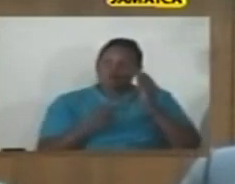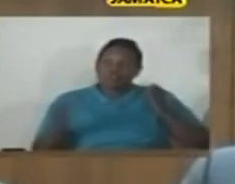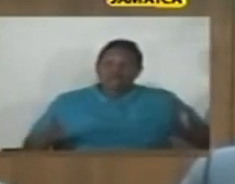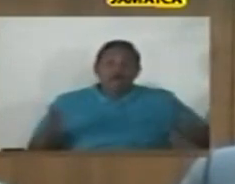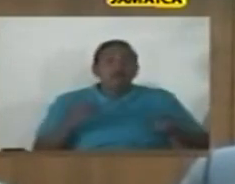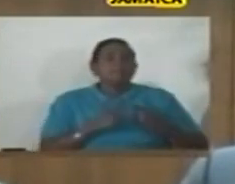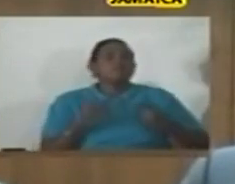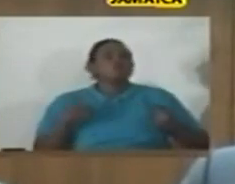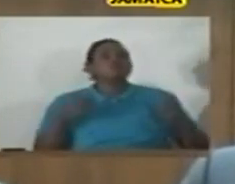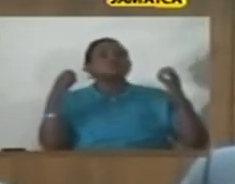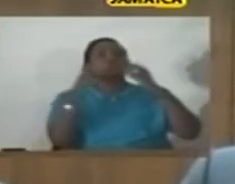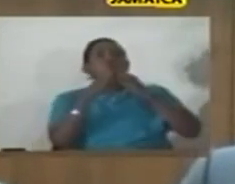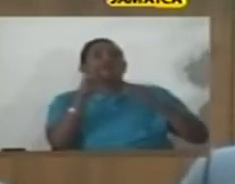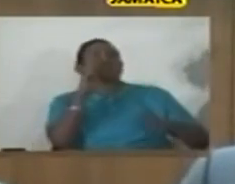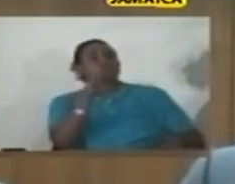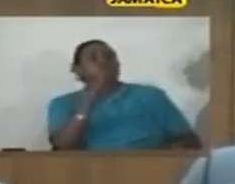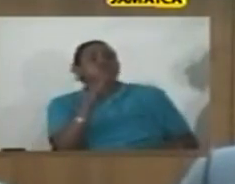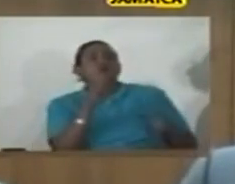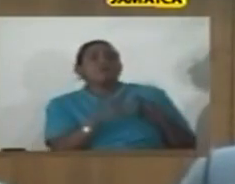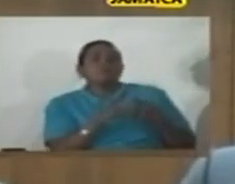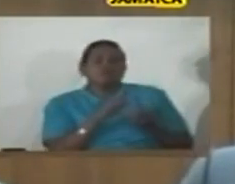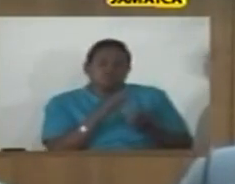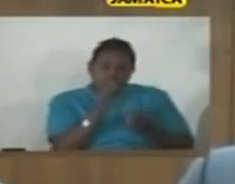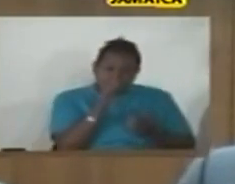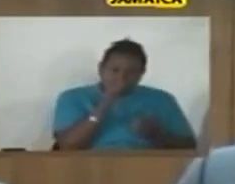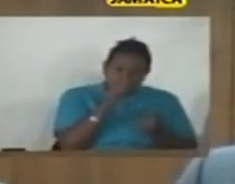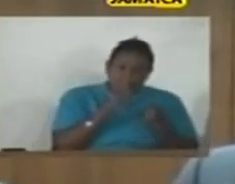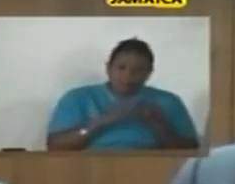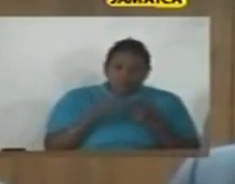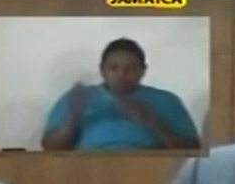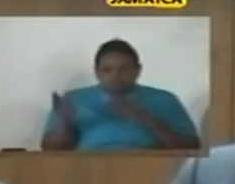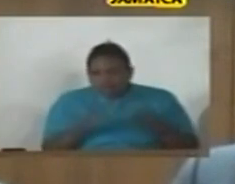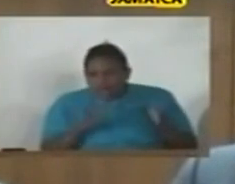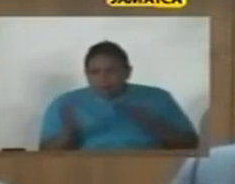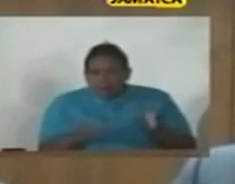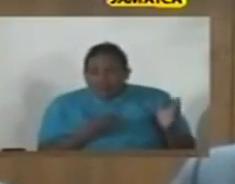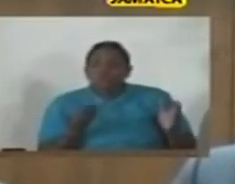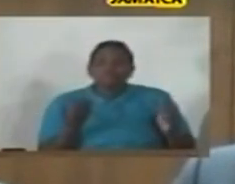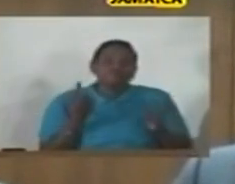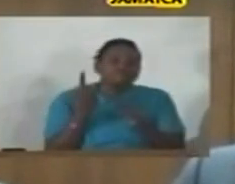well as being more discreet and convenient for the families.